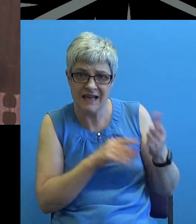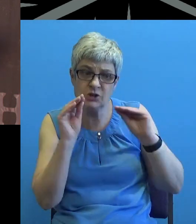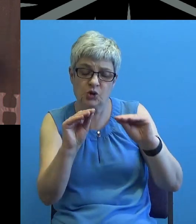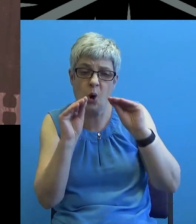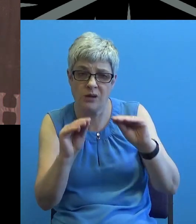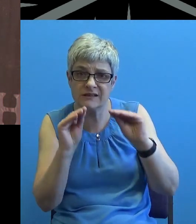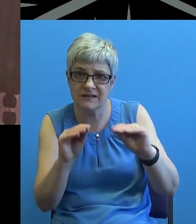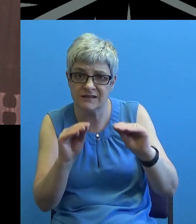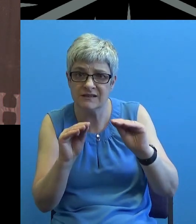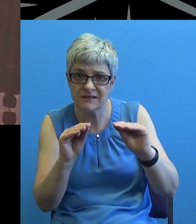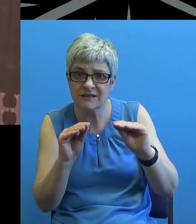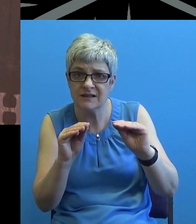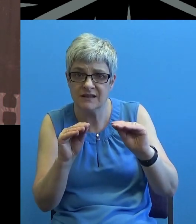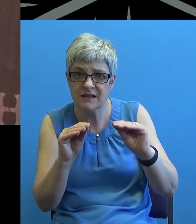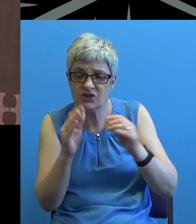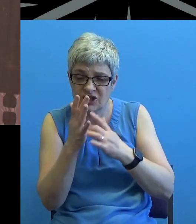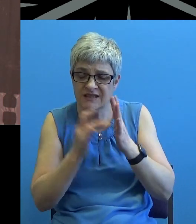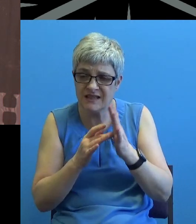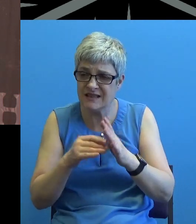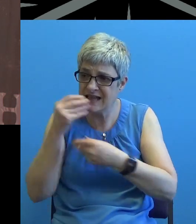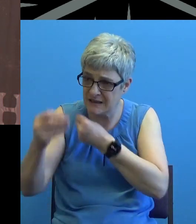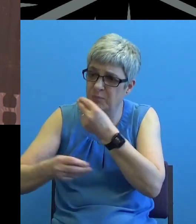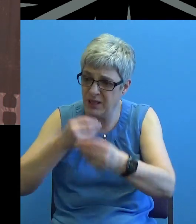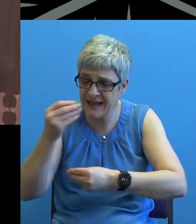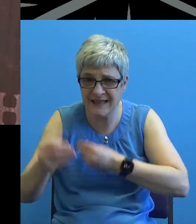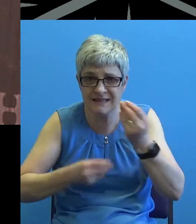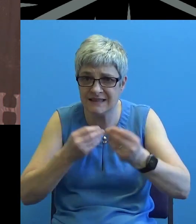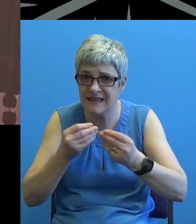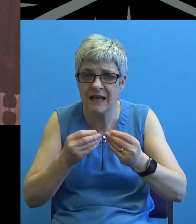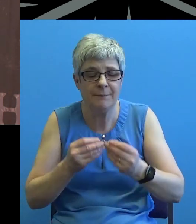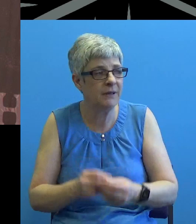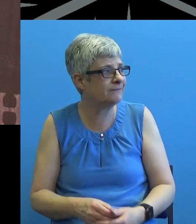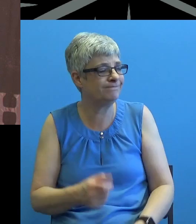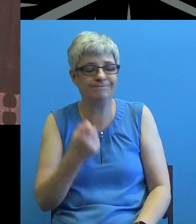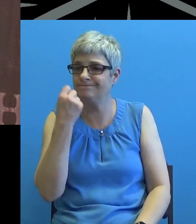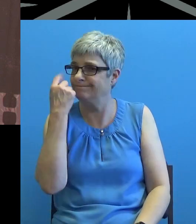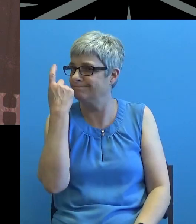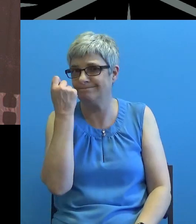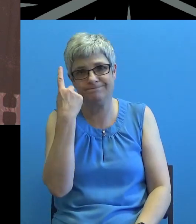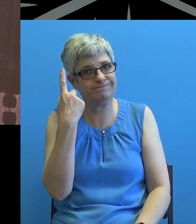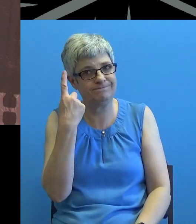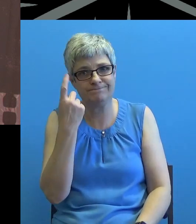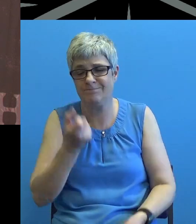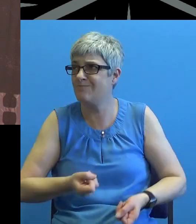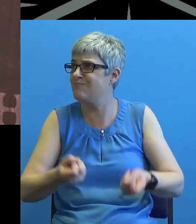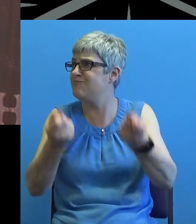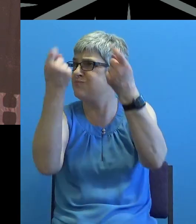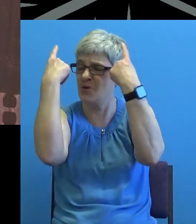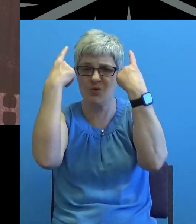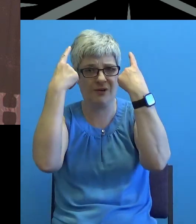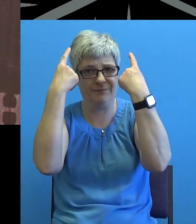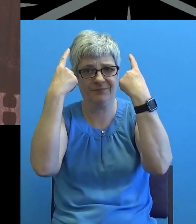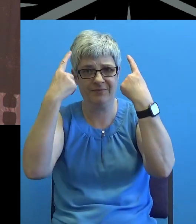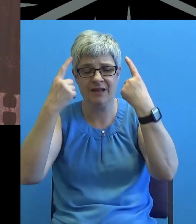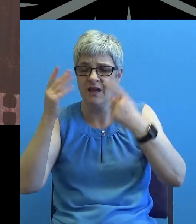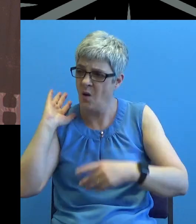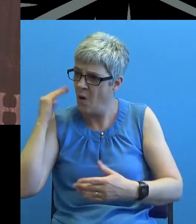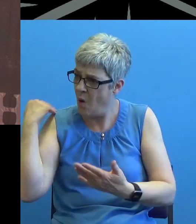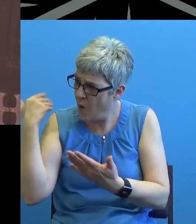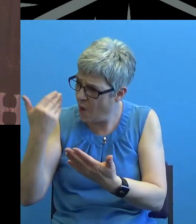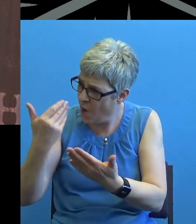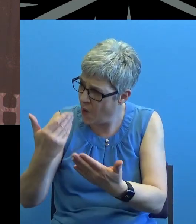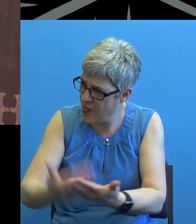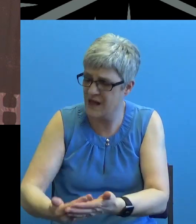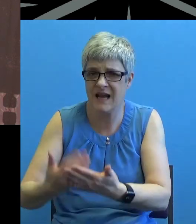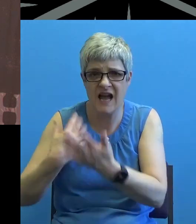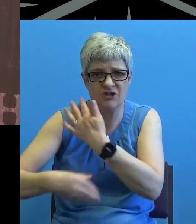it and he clearly explained it, but they just did not get it. And let me tell you, all of their history